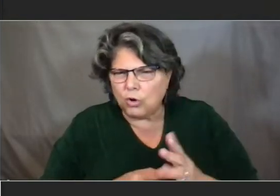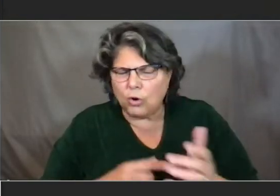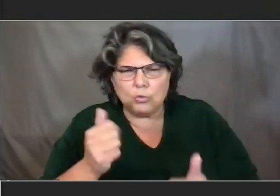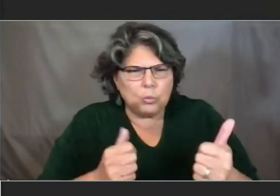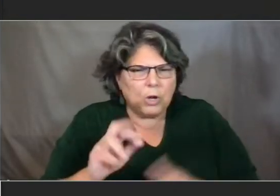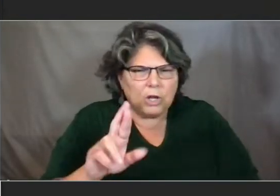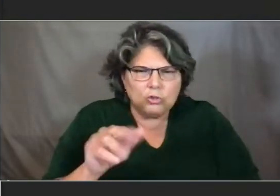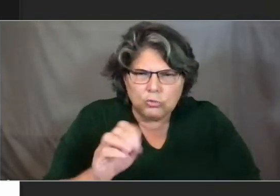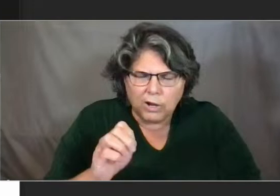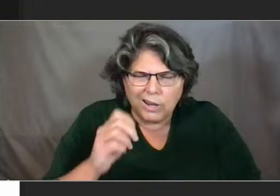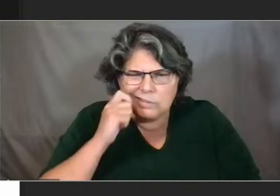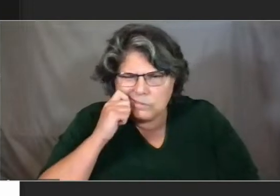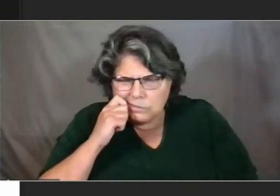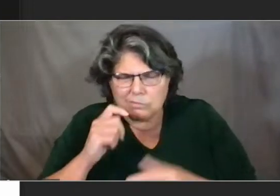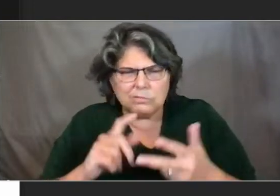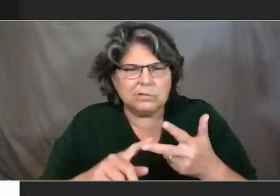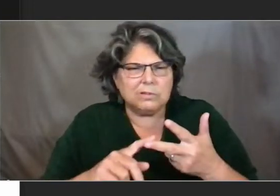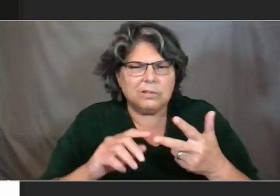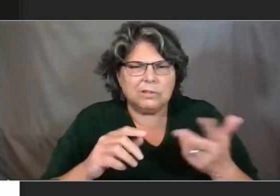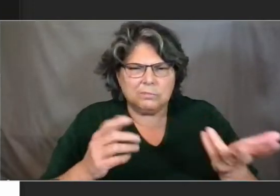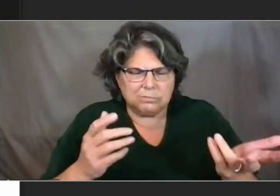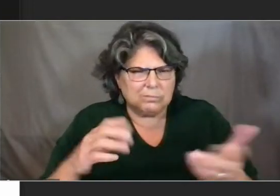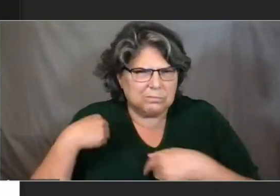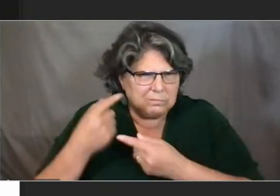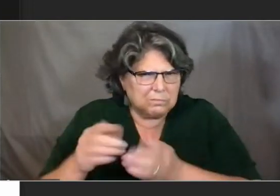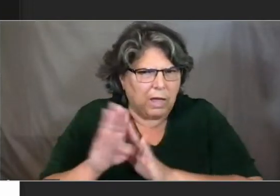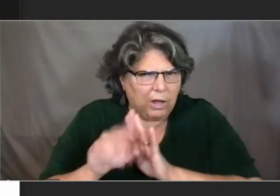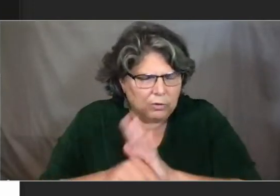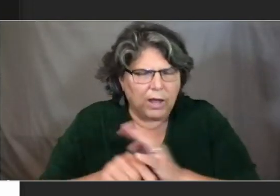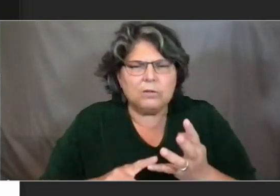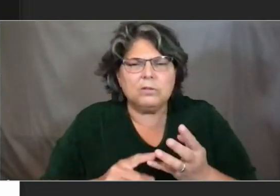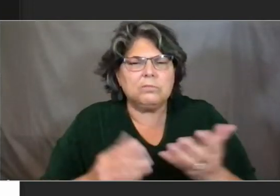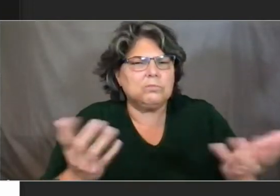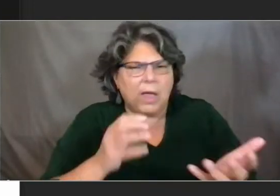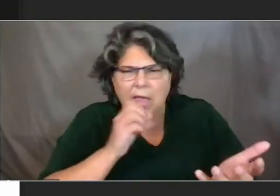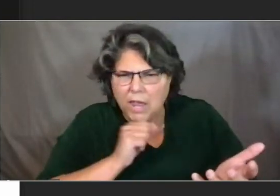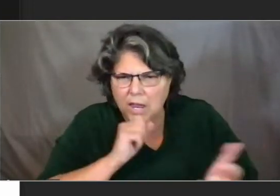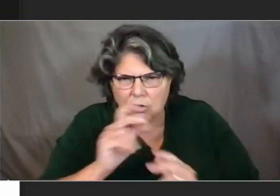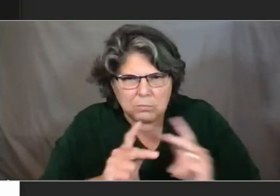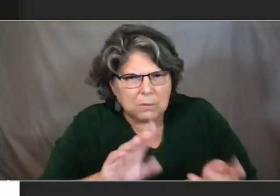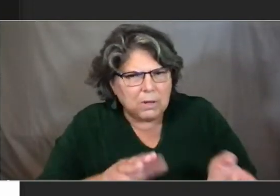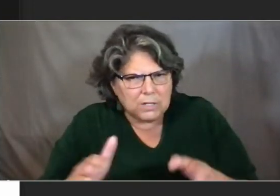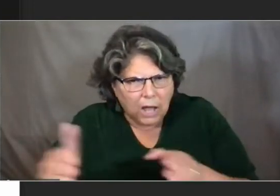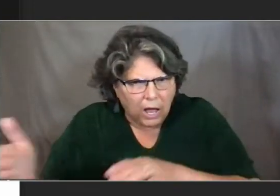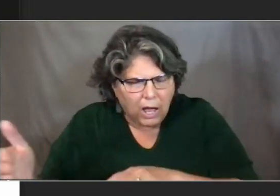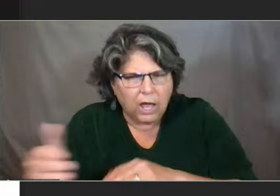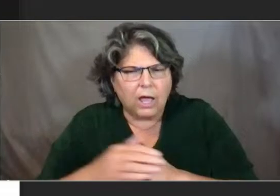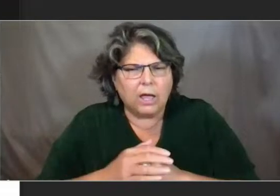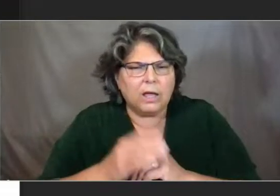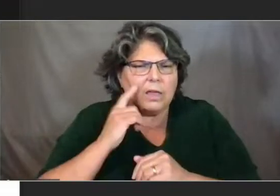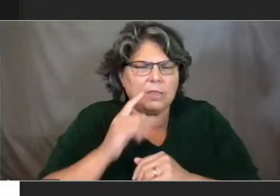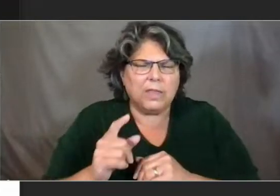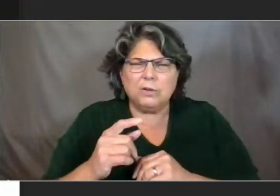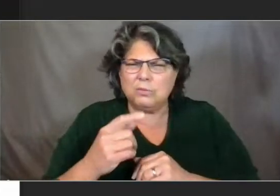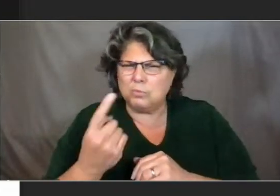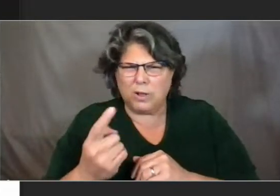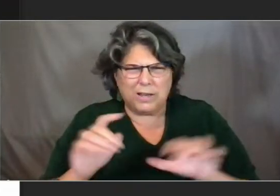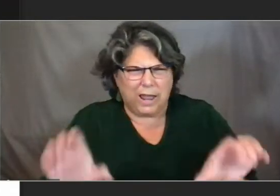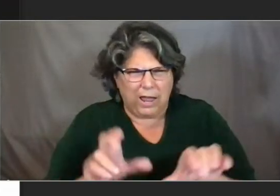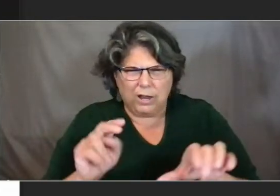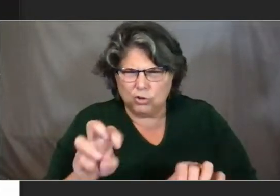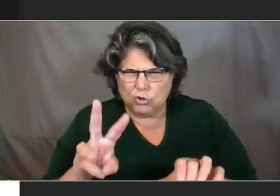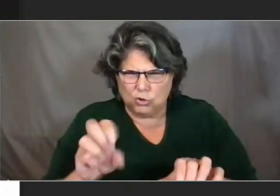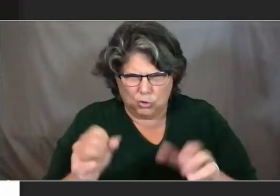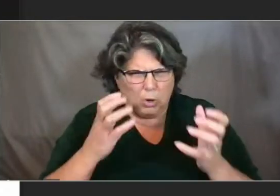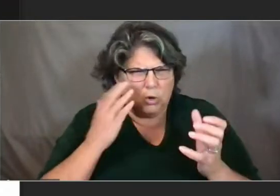now have. And on the right side, deaths by age. I think Mendocino Action News requested that last time, and that there's that